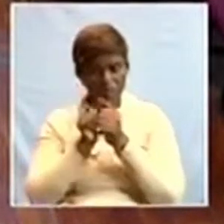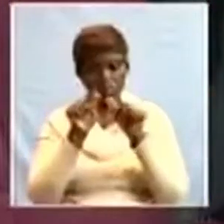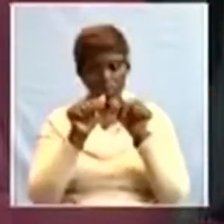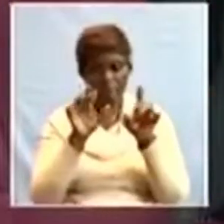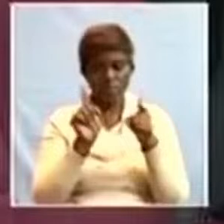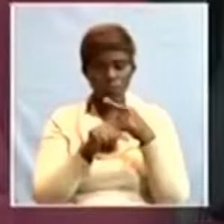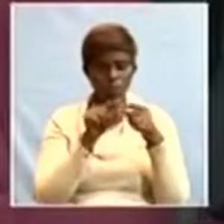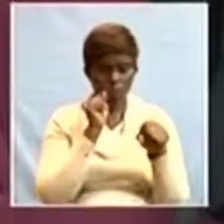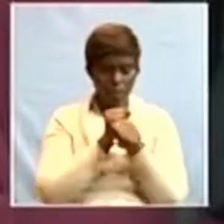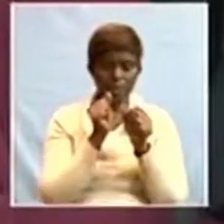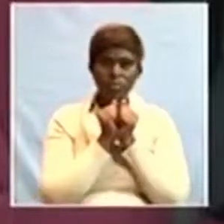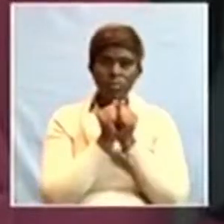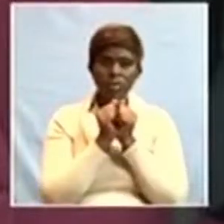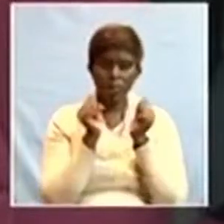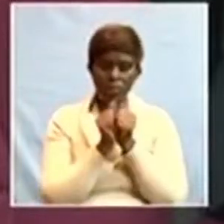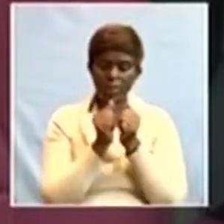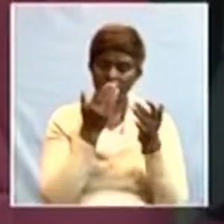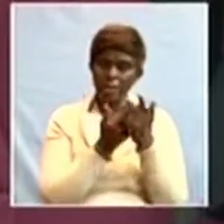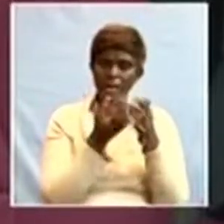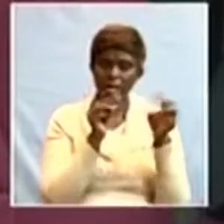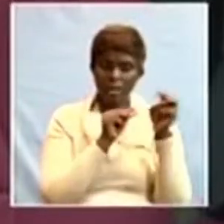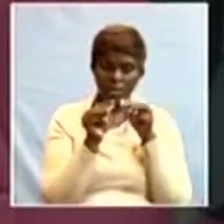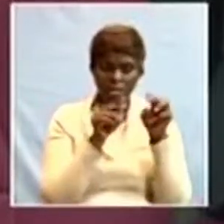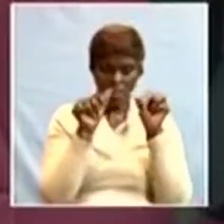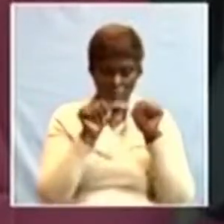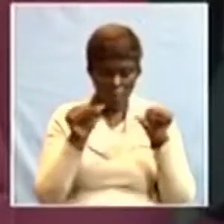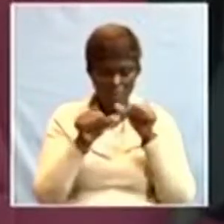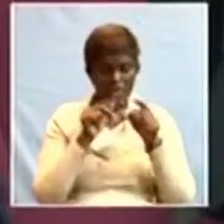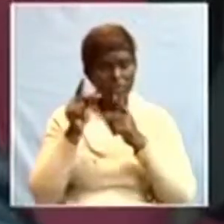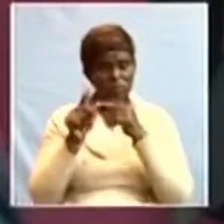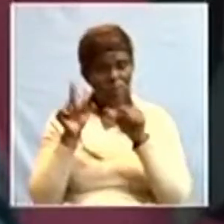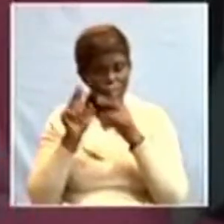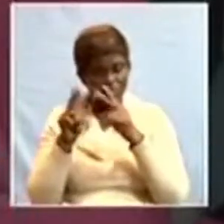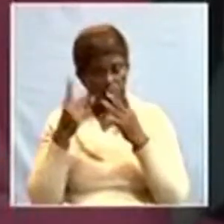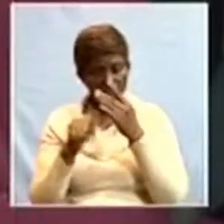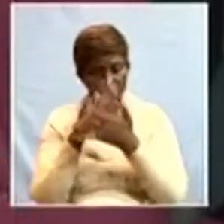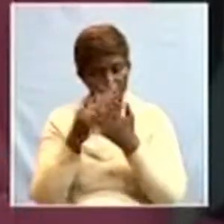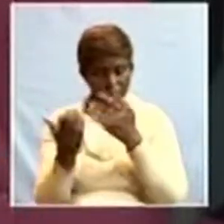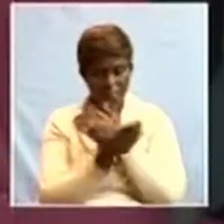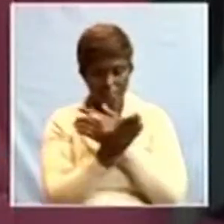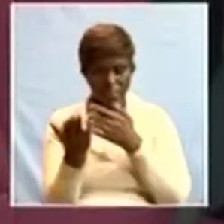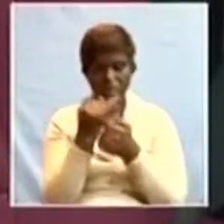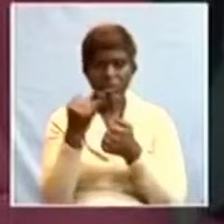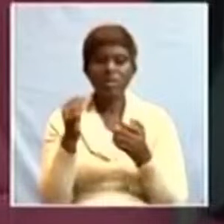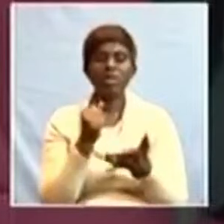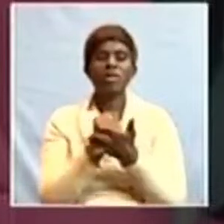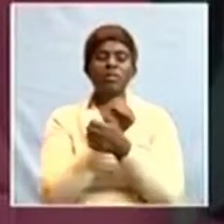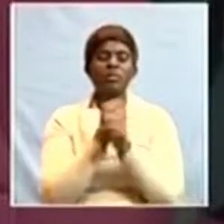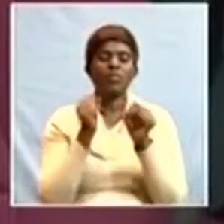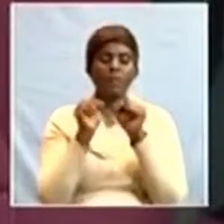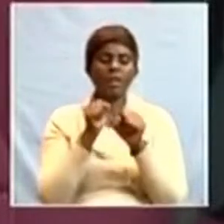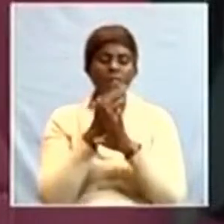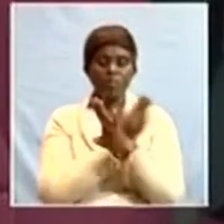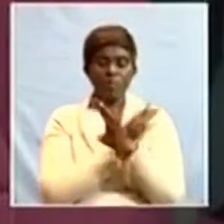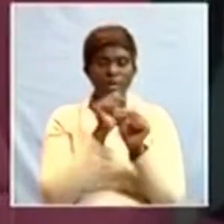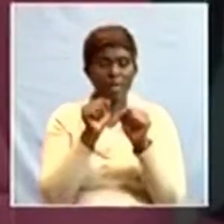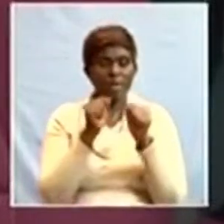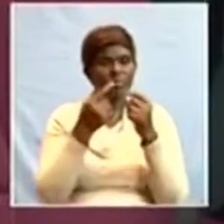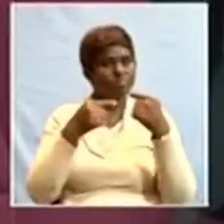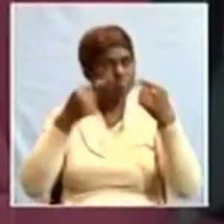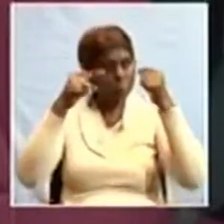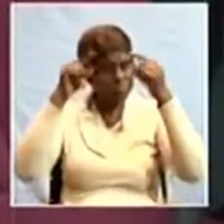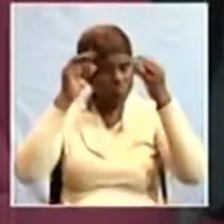to work closely in terms of the managing the audit process so that some of these issues can be addressed before they actually